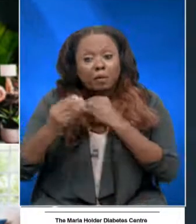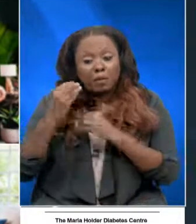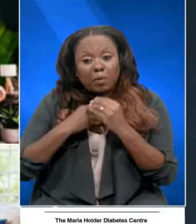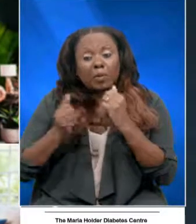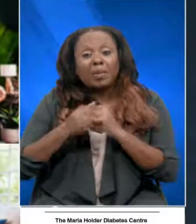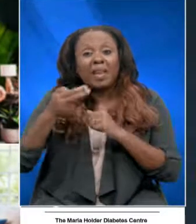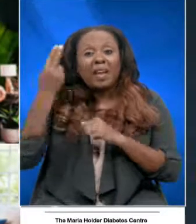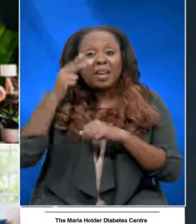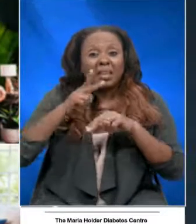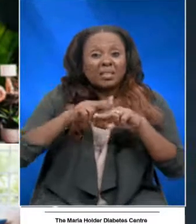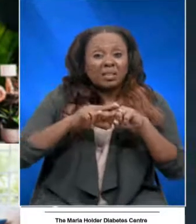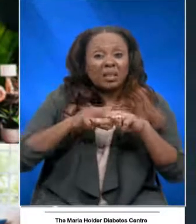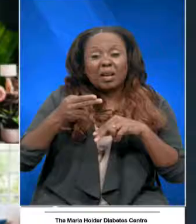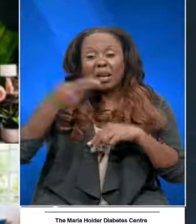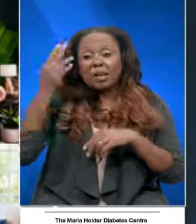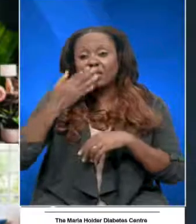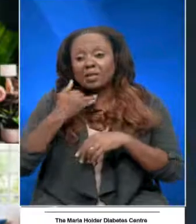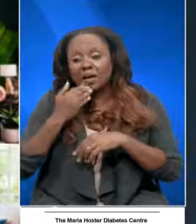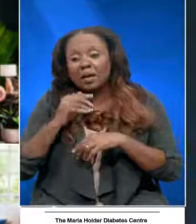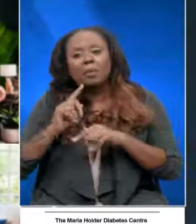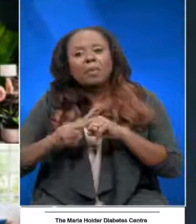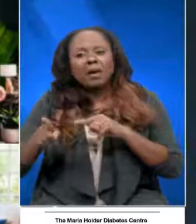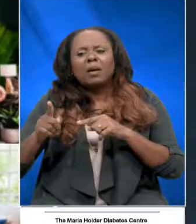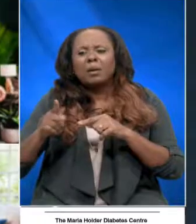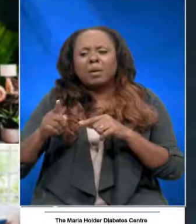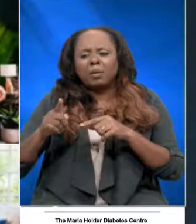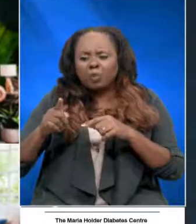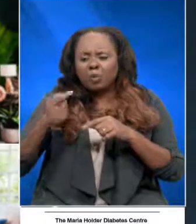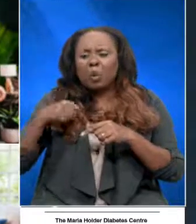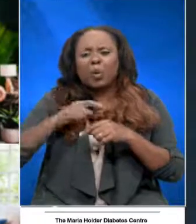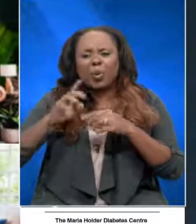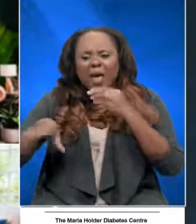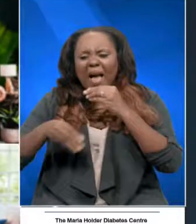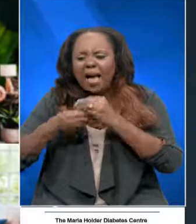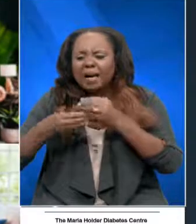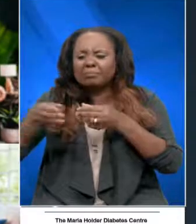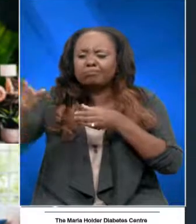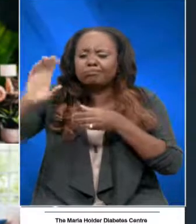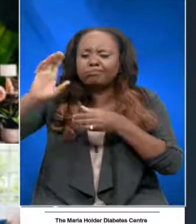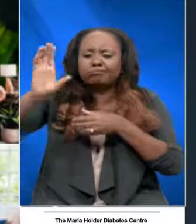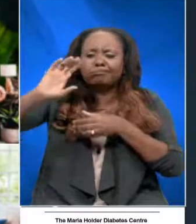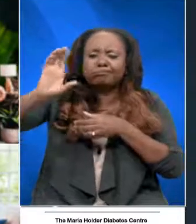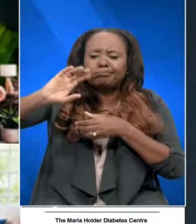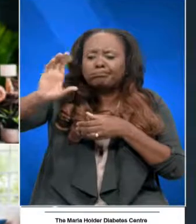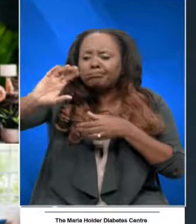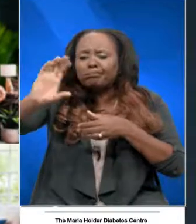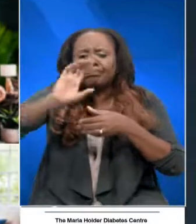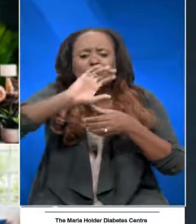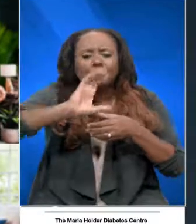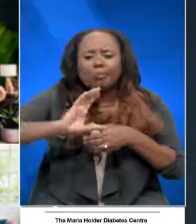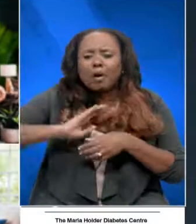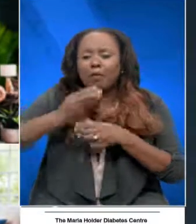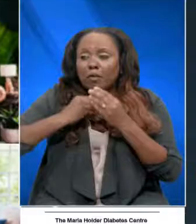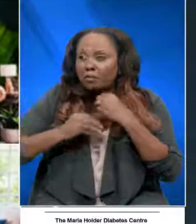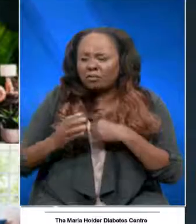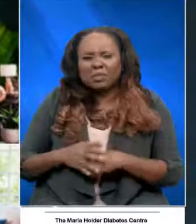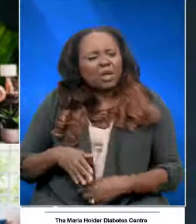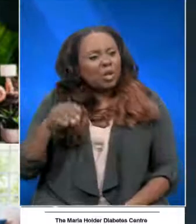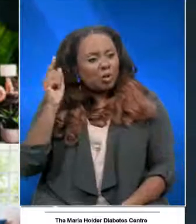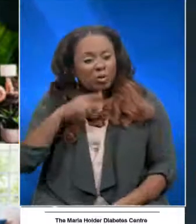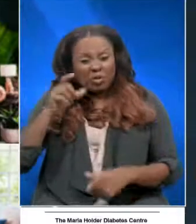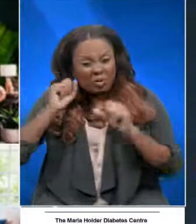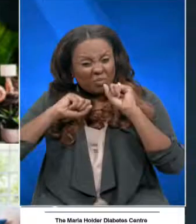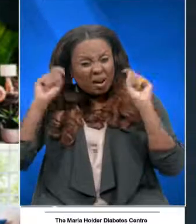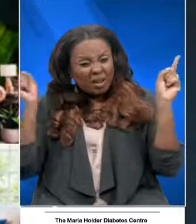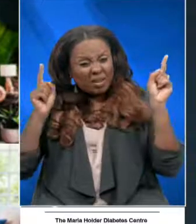concerning. So, for sure it is. For sure it is. Was there anything that surprised you? I know you're a professional, but was there